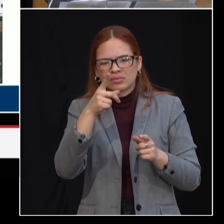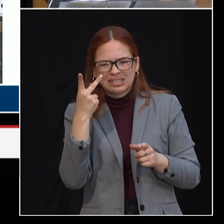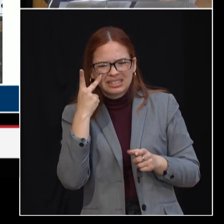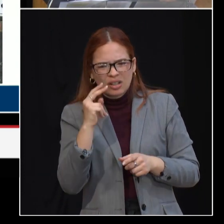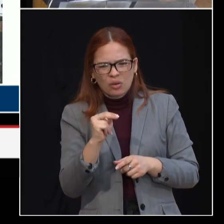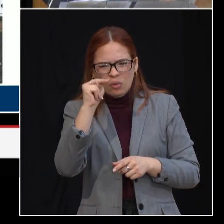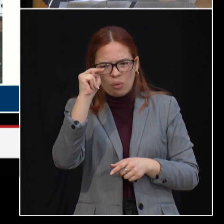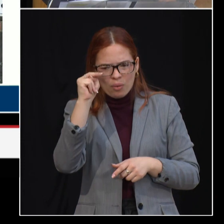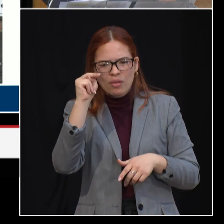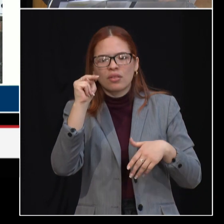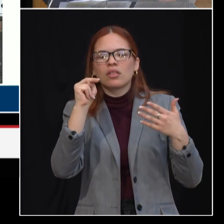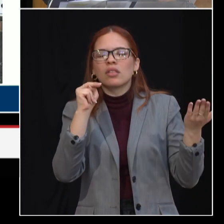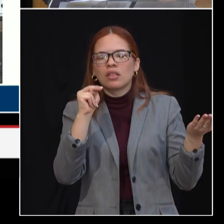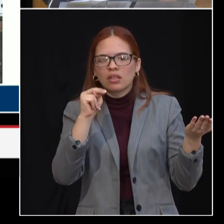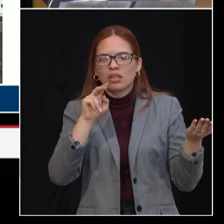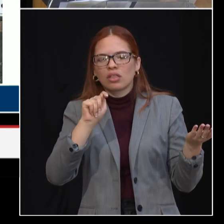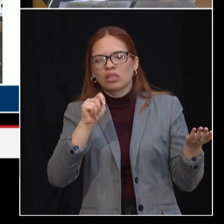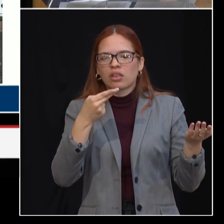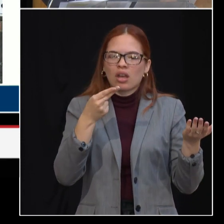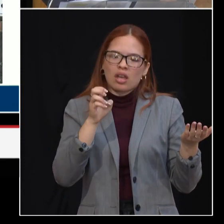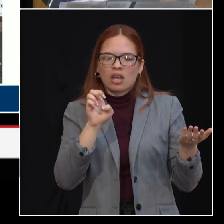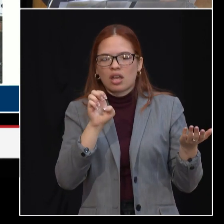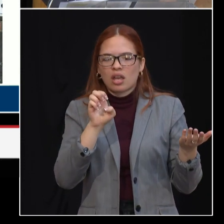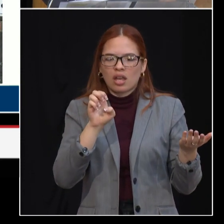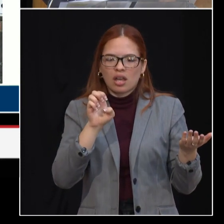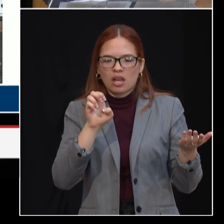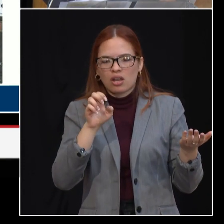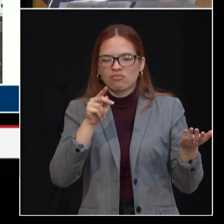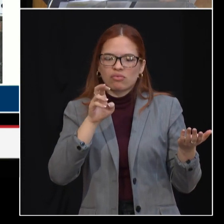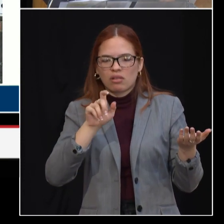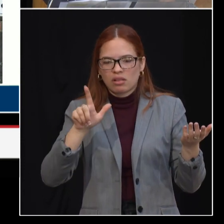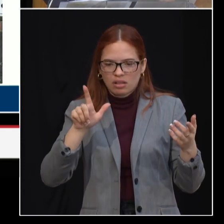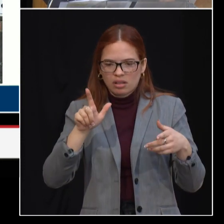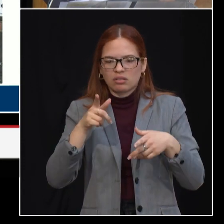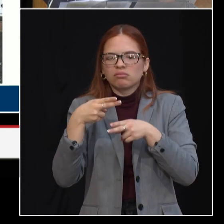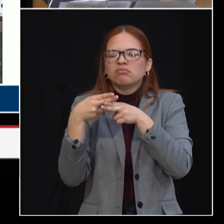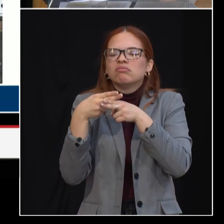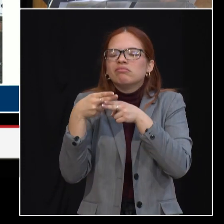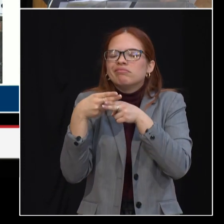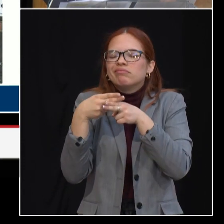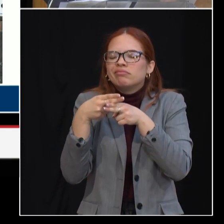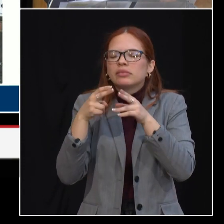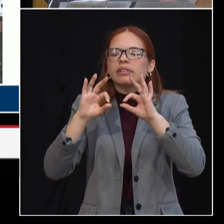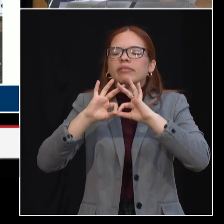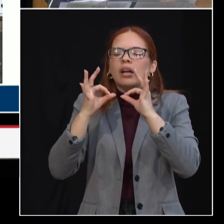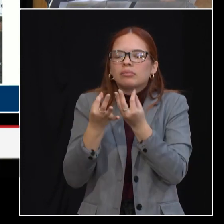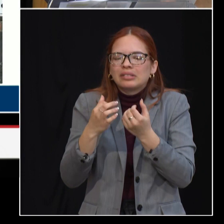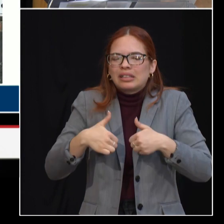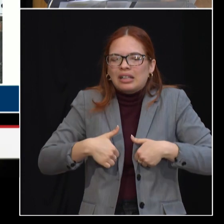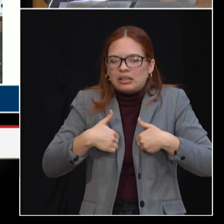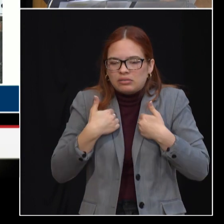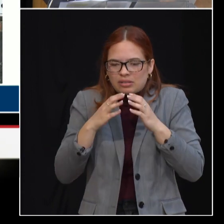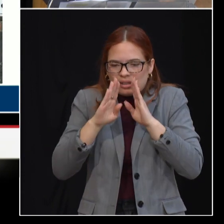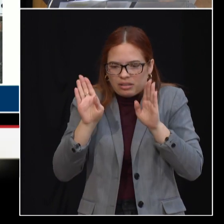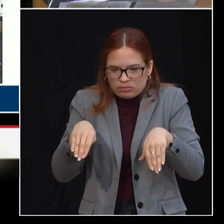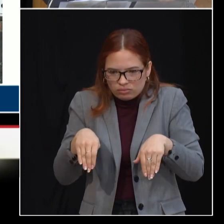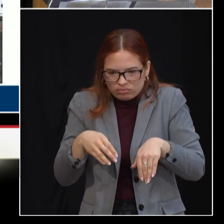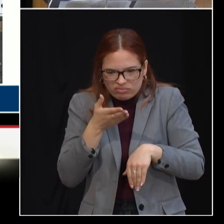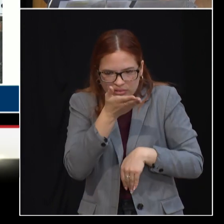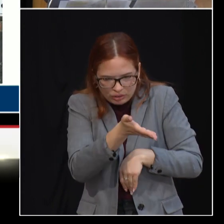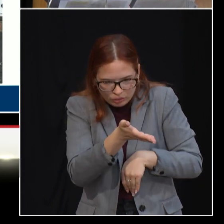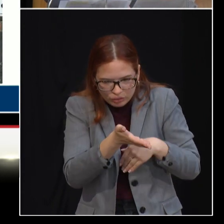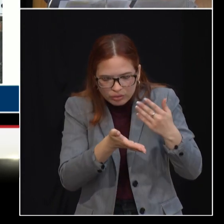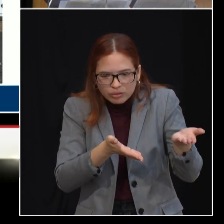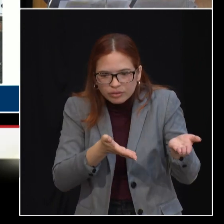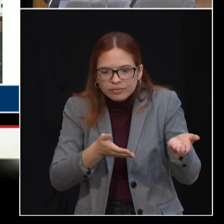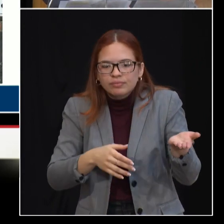Terrell, the short-term family housing property completed in 2021. At approximately 28,000 square